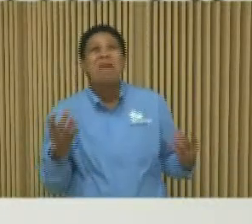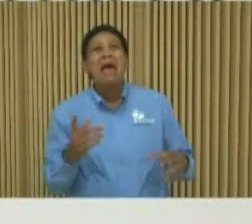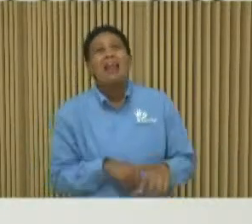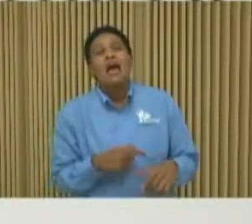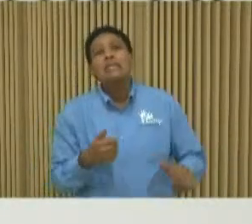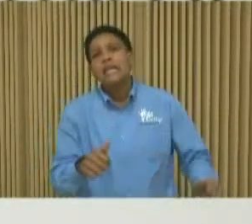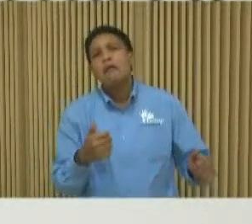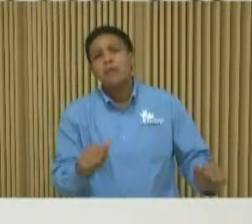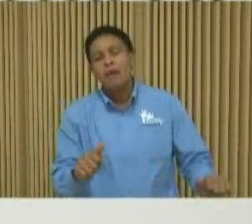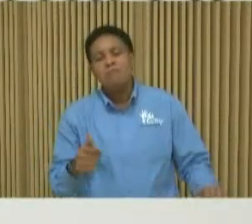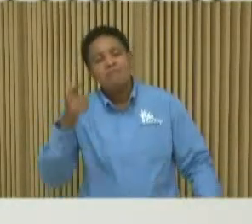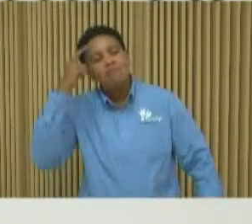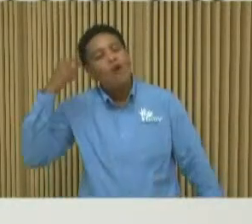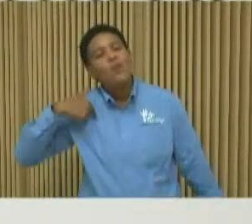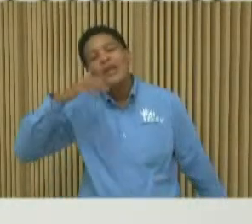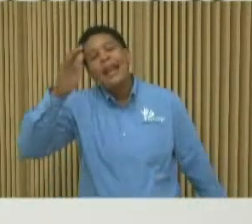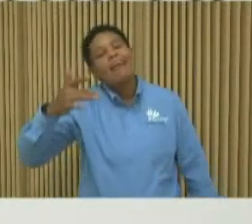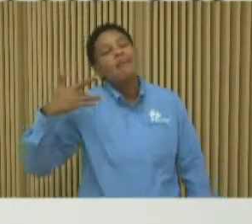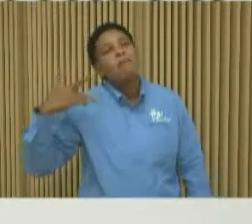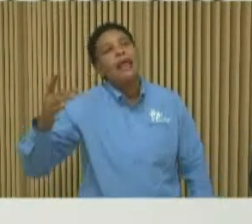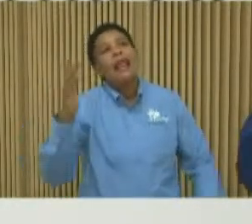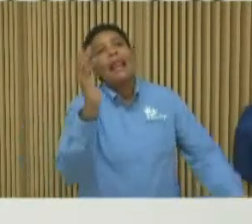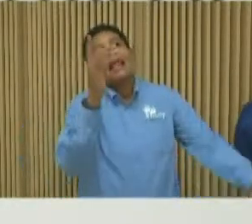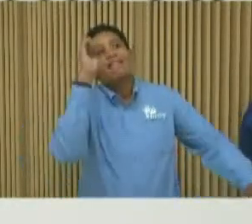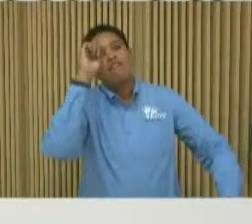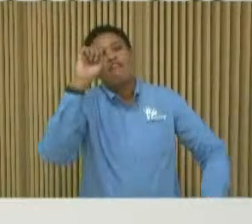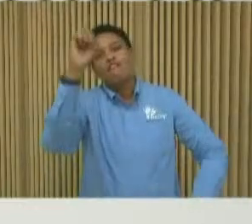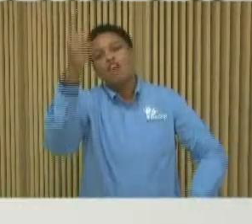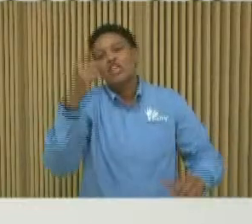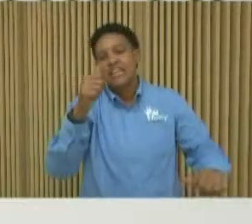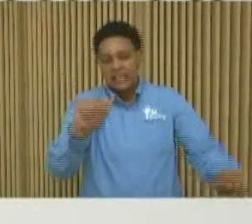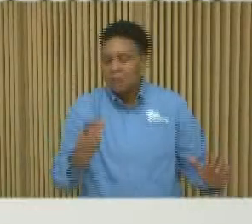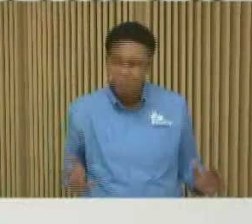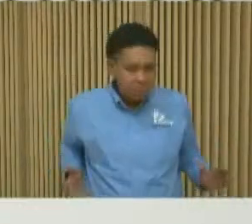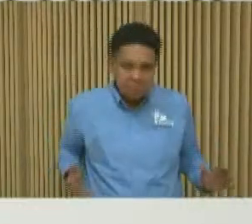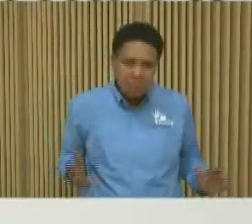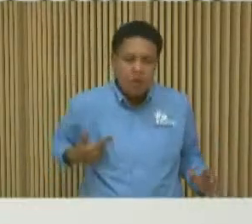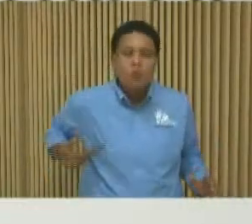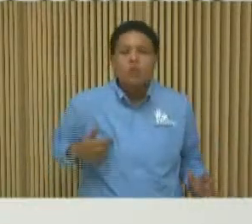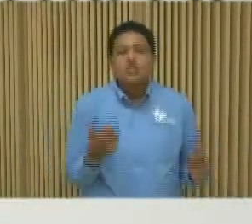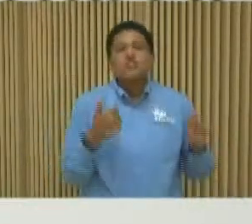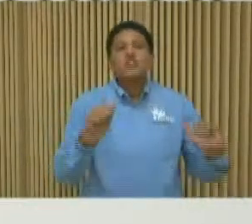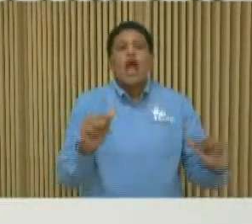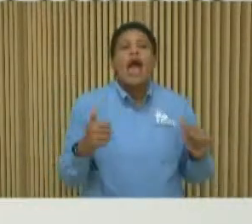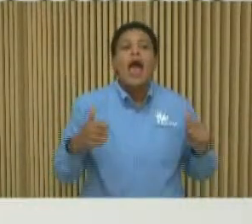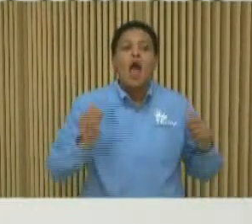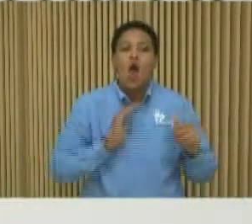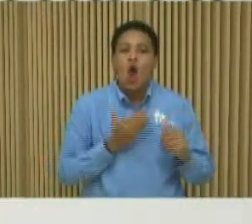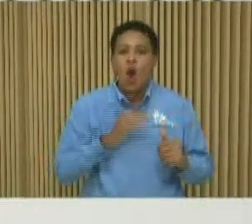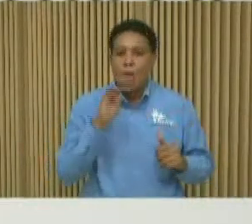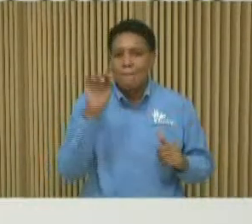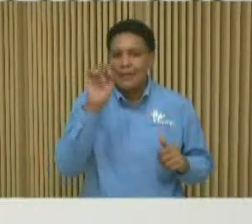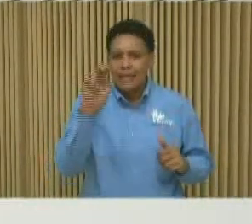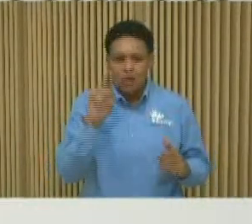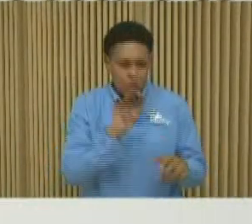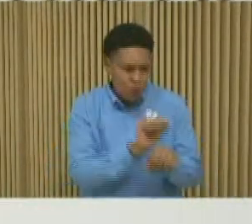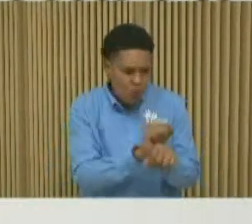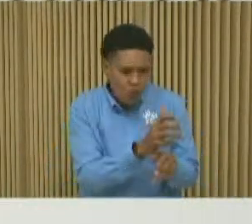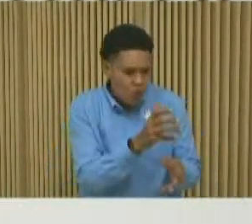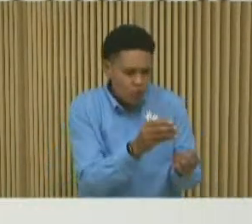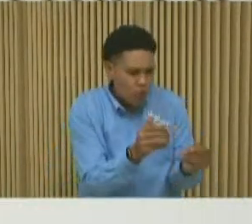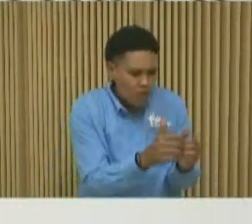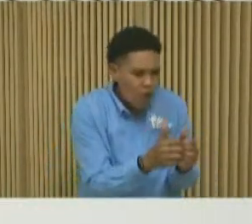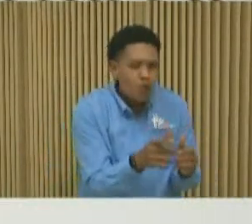we never usually just leave it for the first attempt and so on. We try, our mediators work with them.